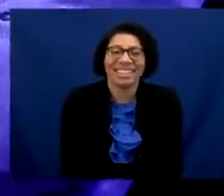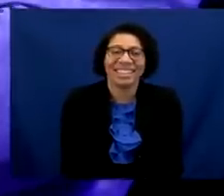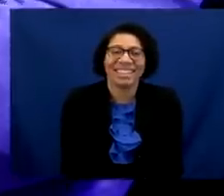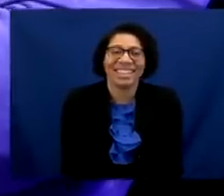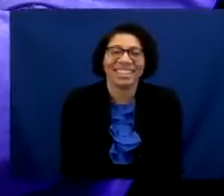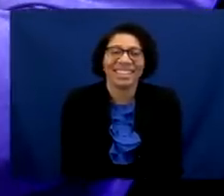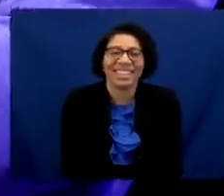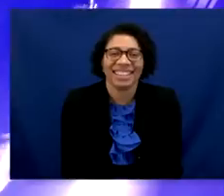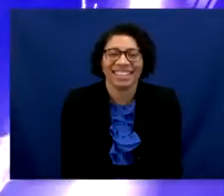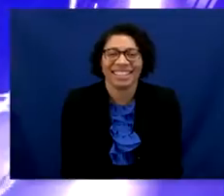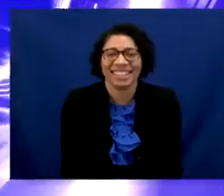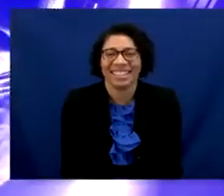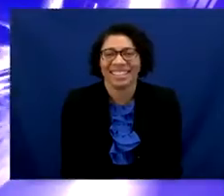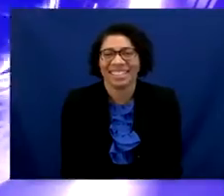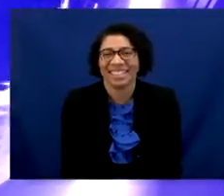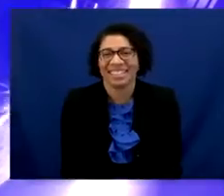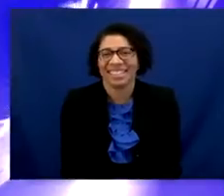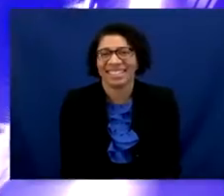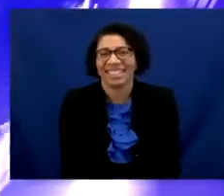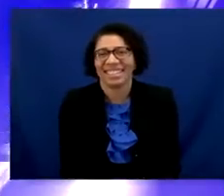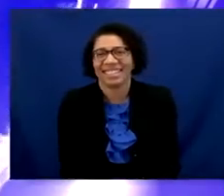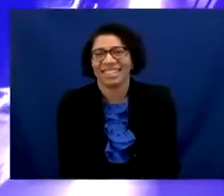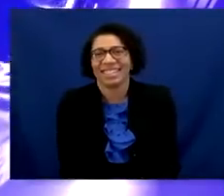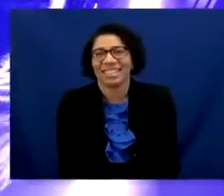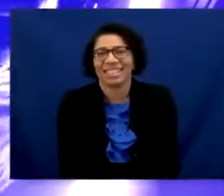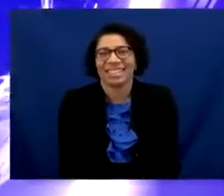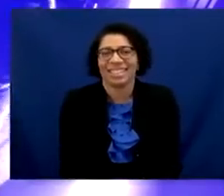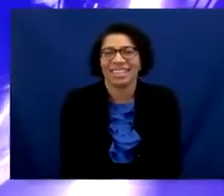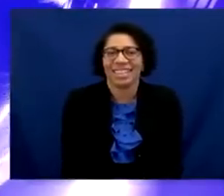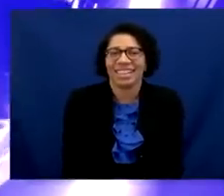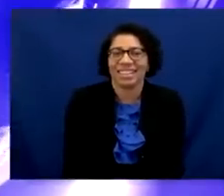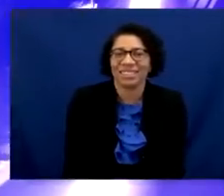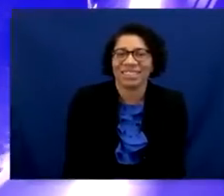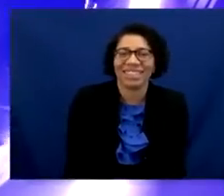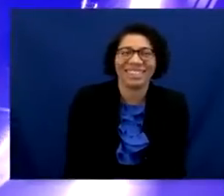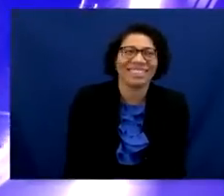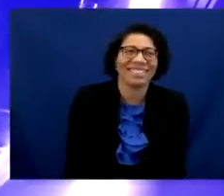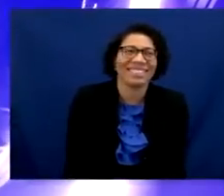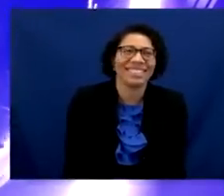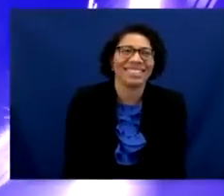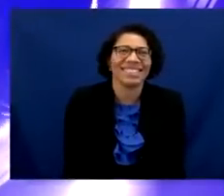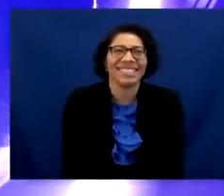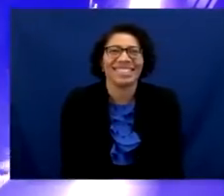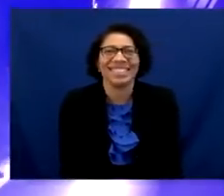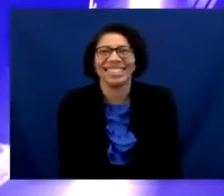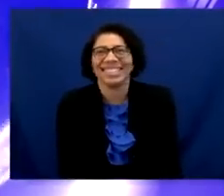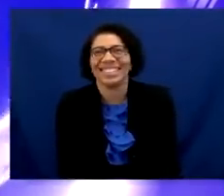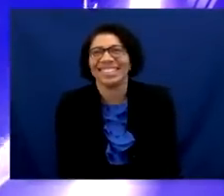Thank you.